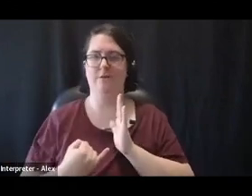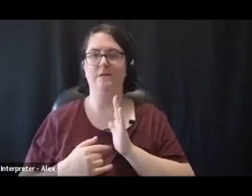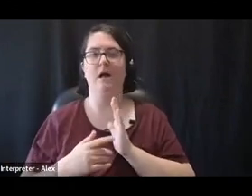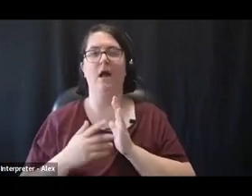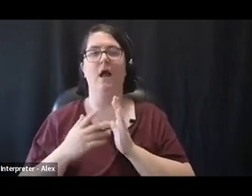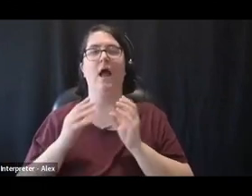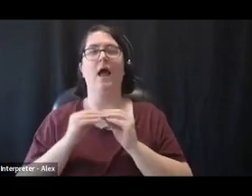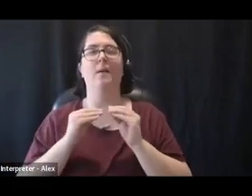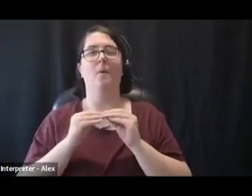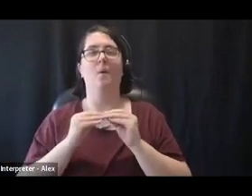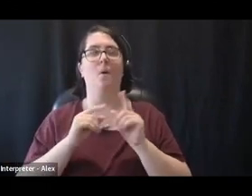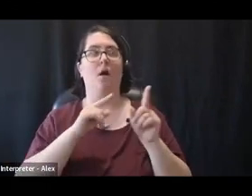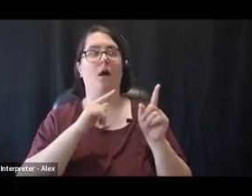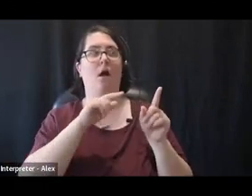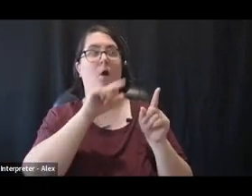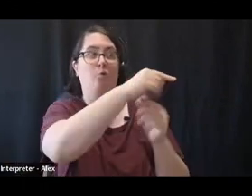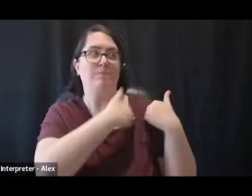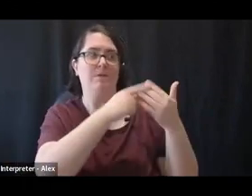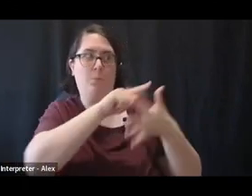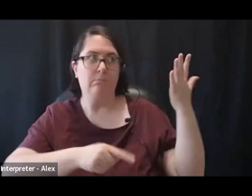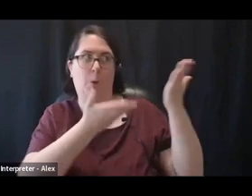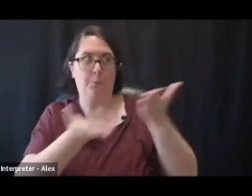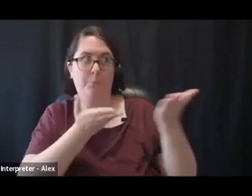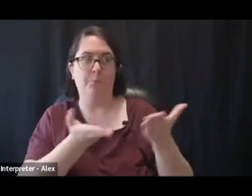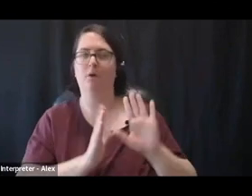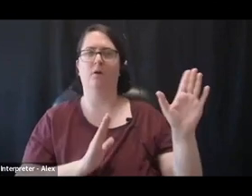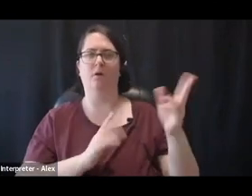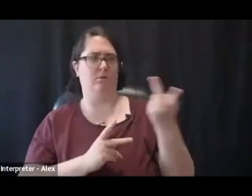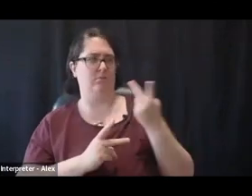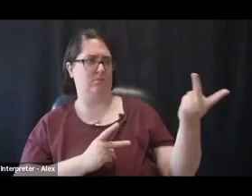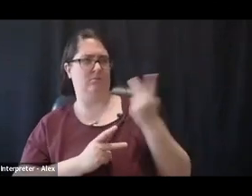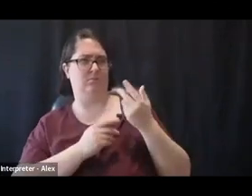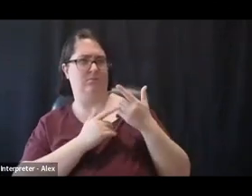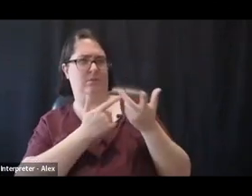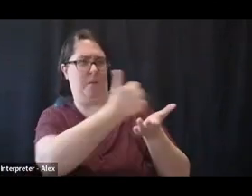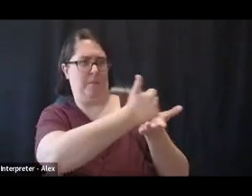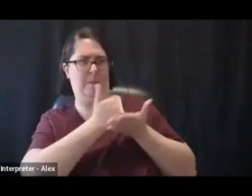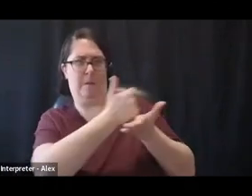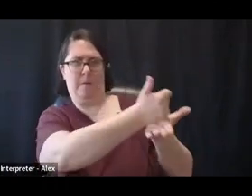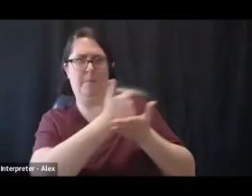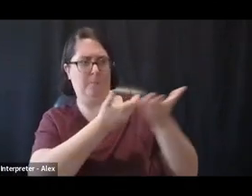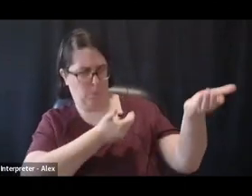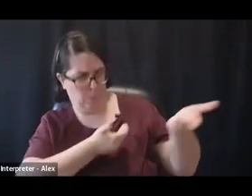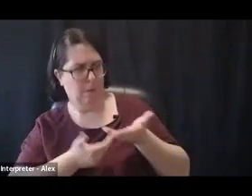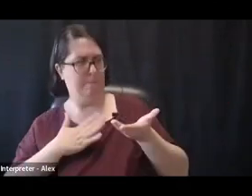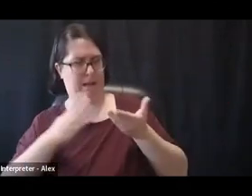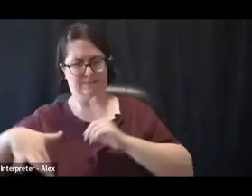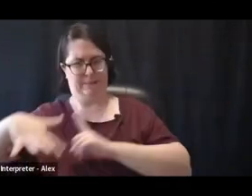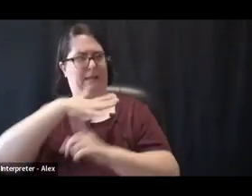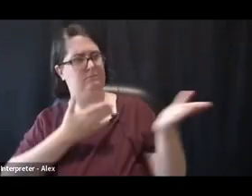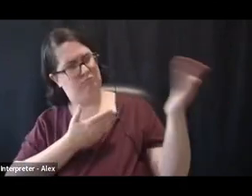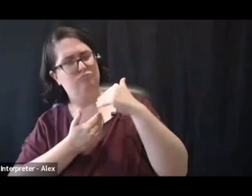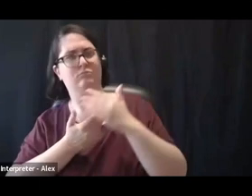so much onus on the artist, but take some initiative ourselves to help people feel welcome and comfortable in our